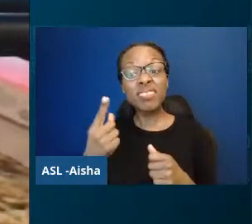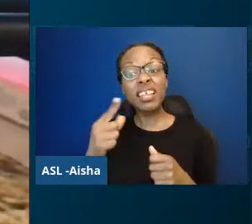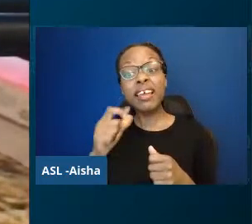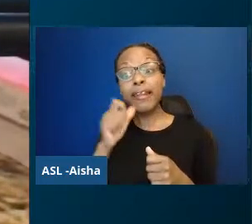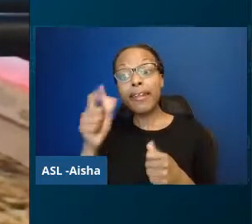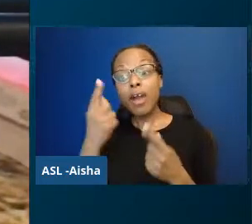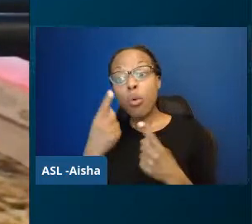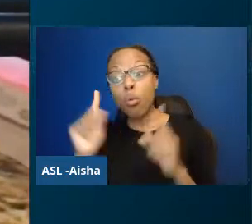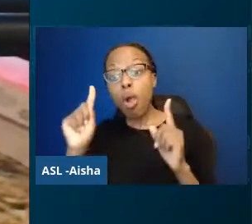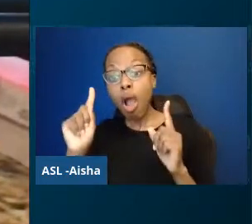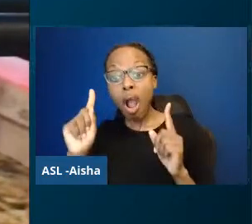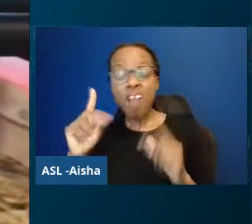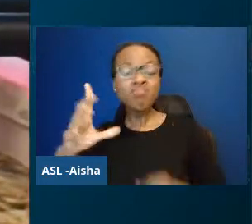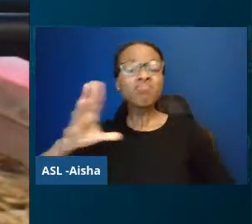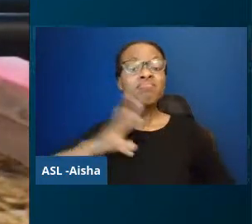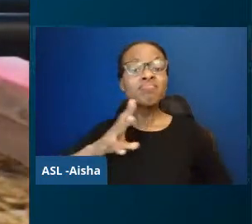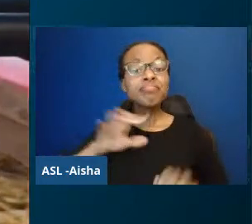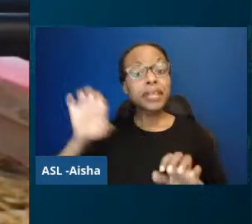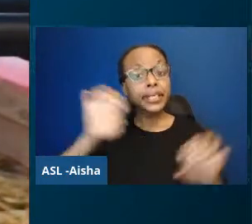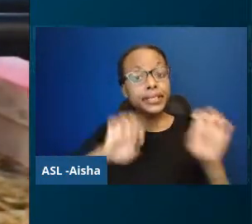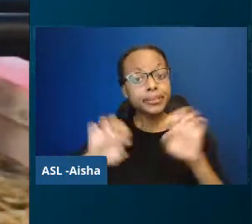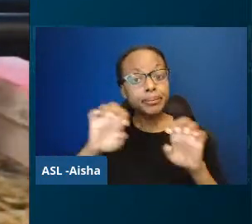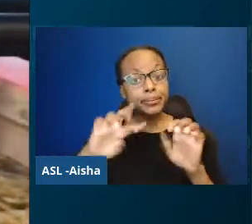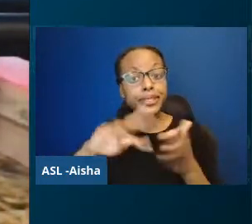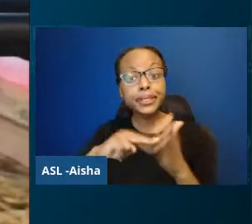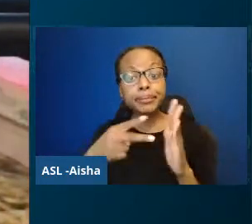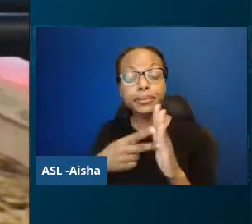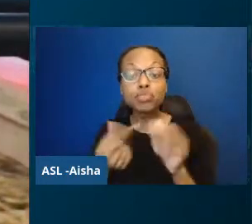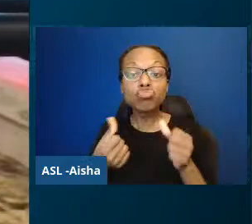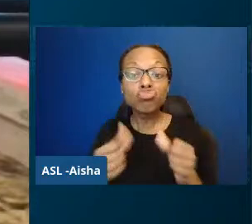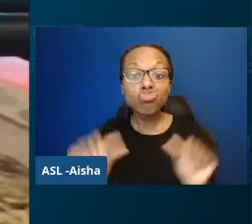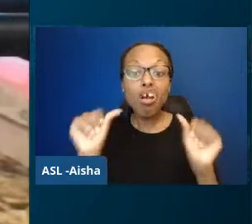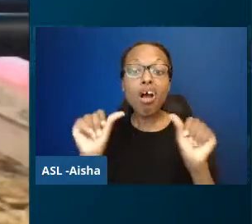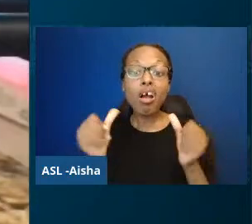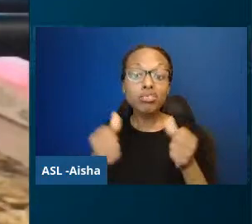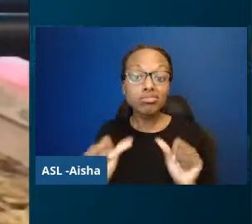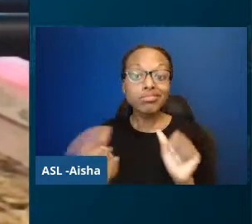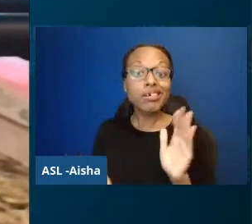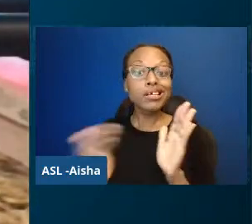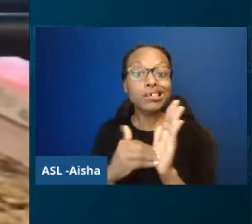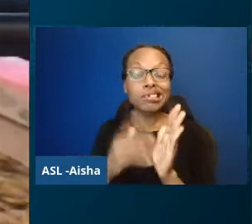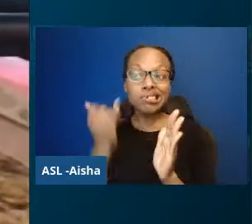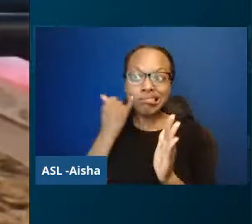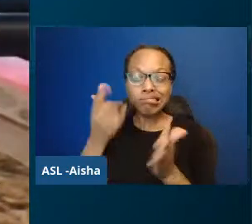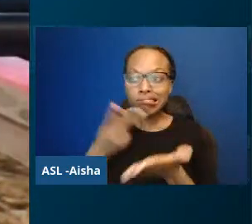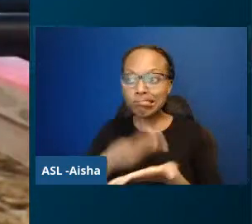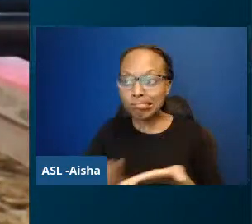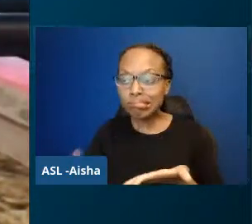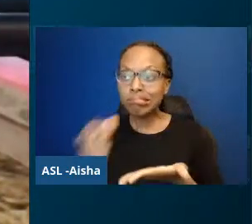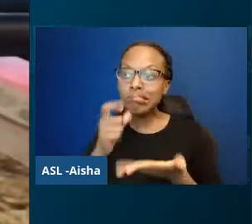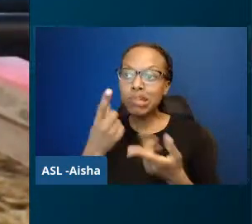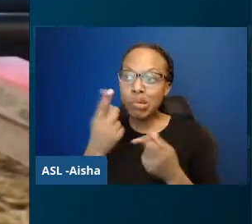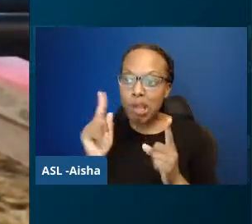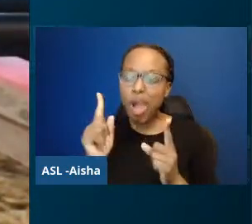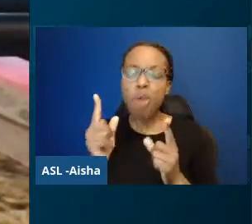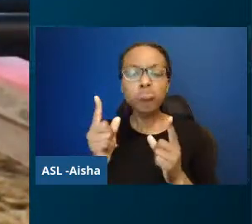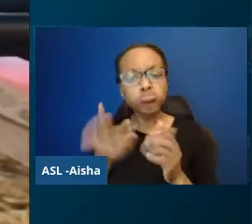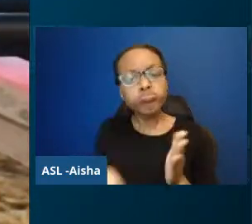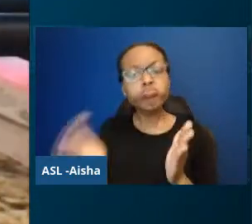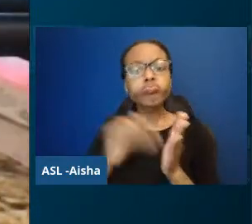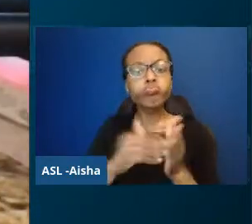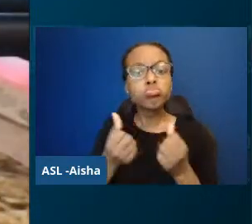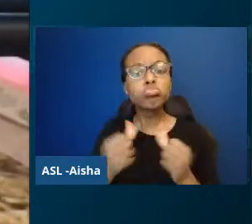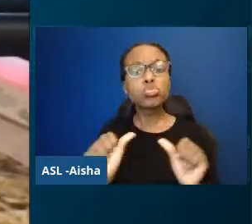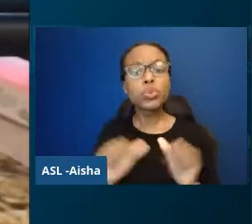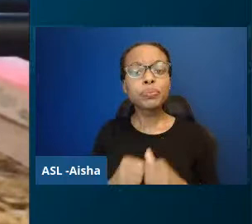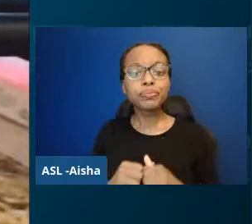trying and trying again, even if we fail the first time. So let me see. I might even try and get this a little bit